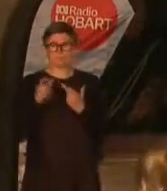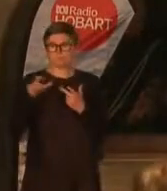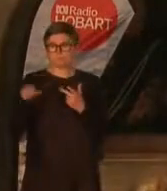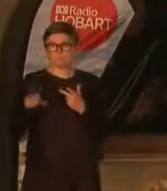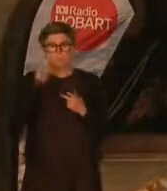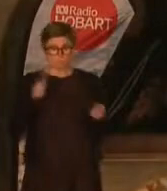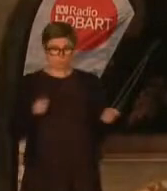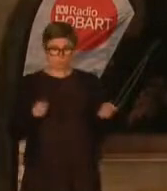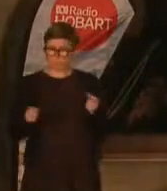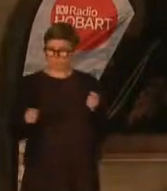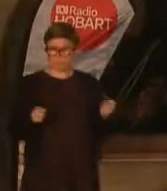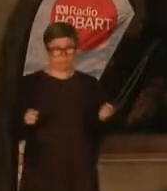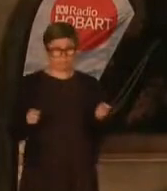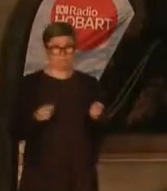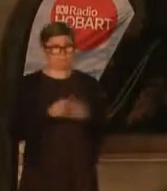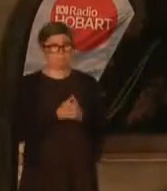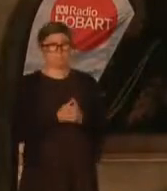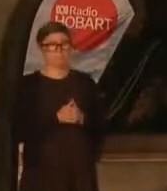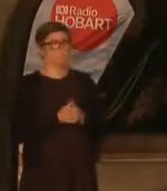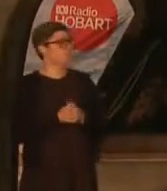here appropriately for this session.